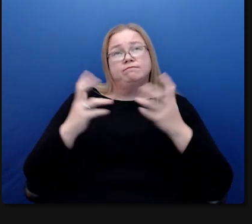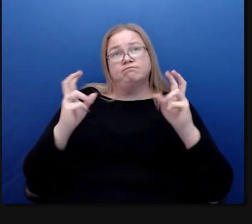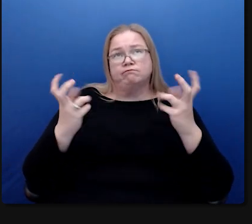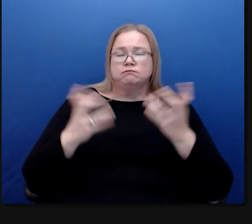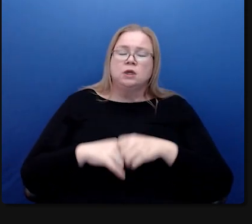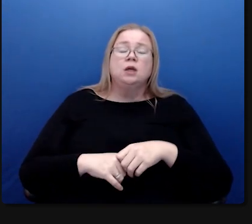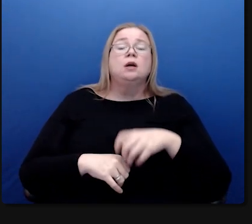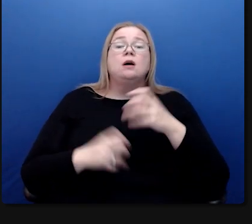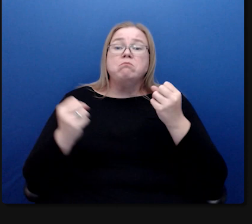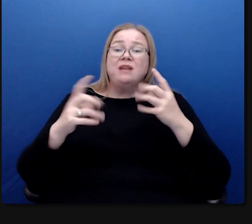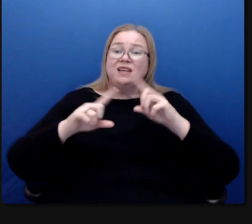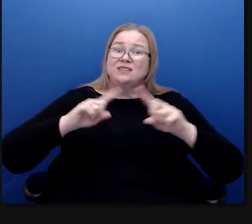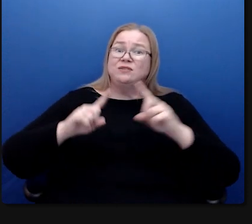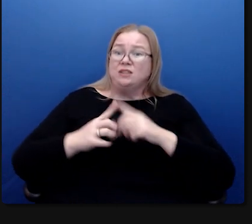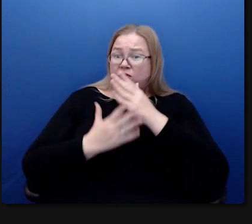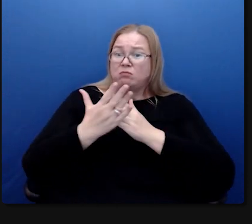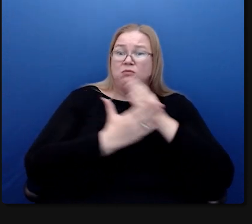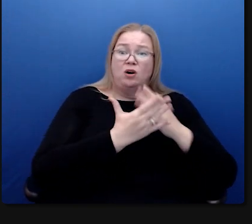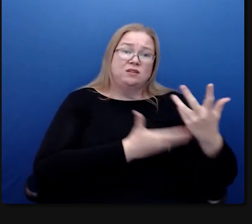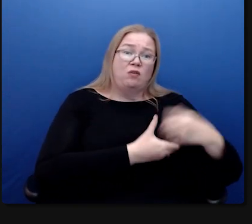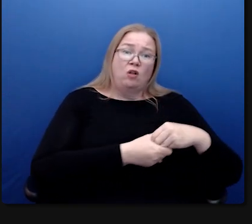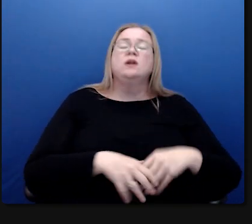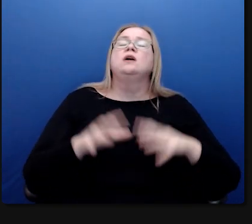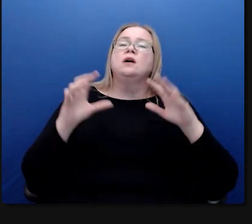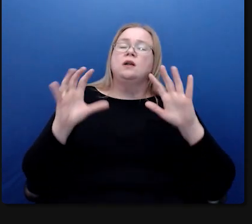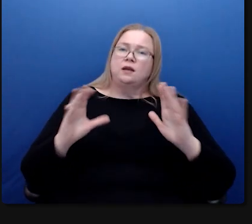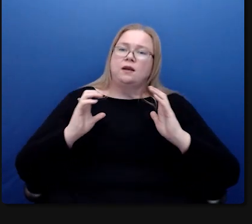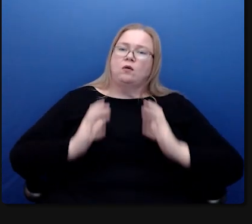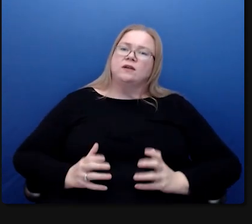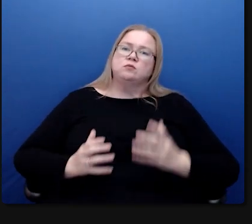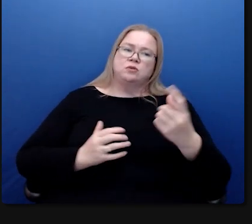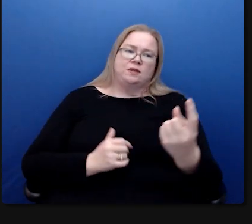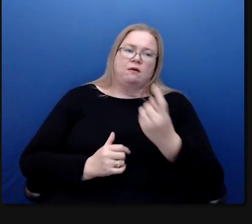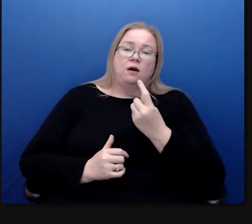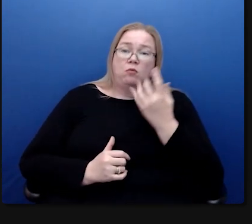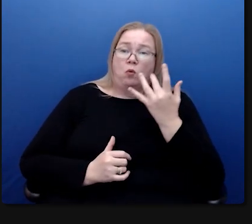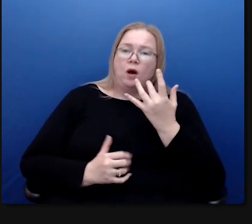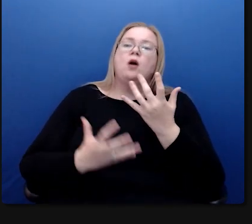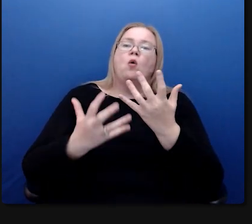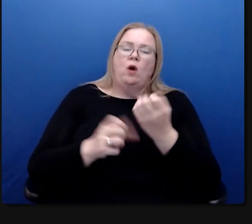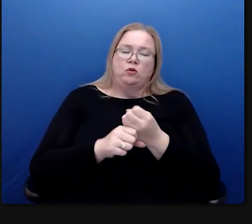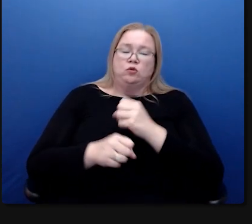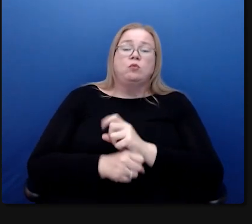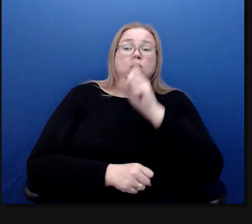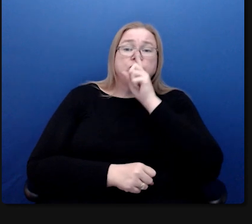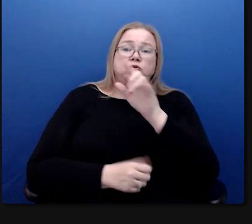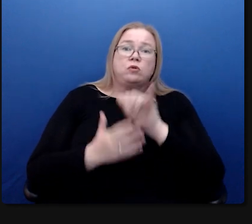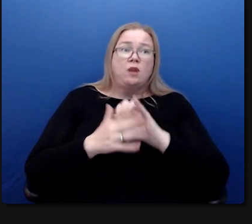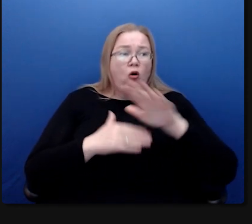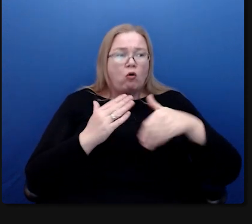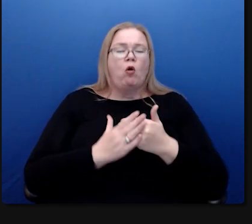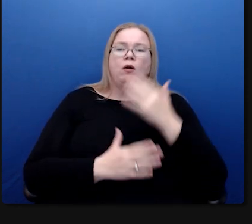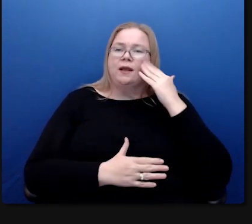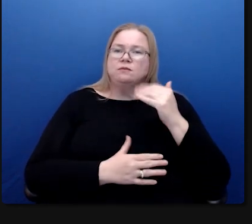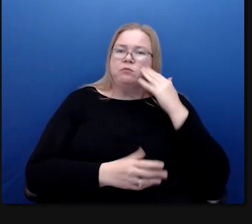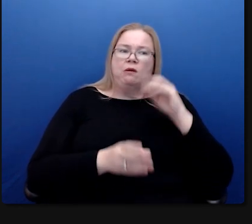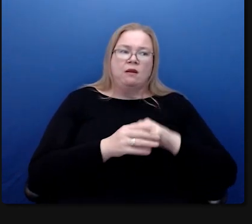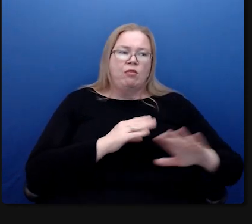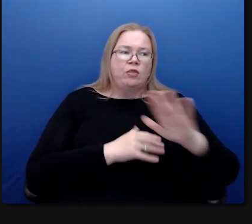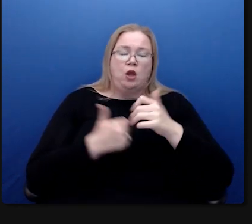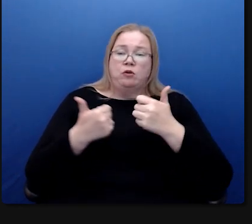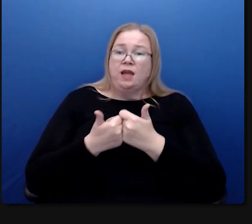health, wellness, and safety, and what it takes to get there. I'll also give you a Community Sift demo to